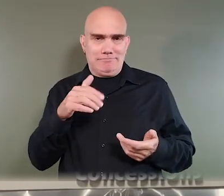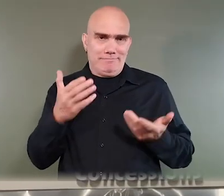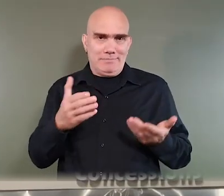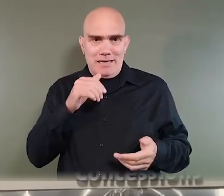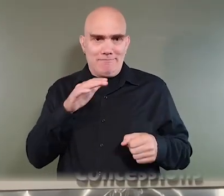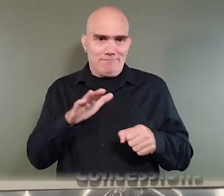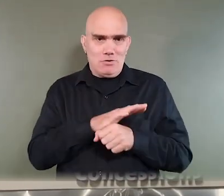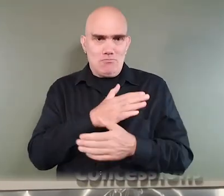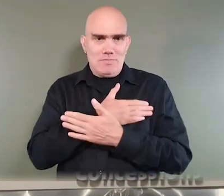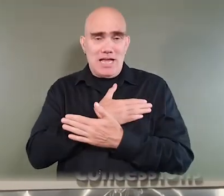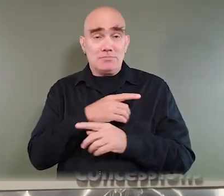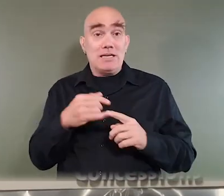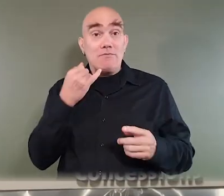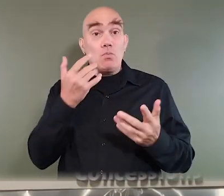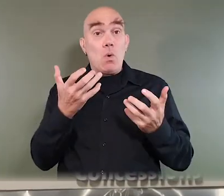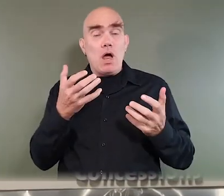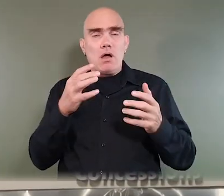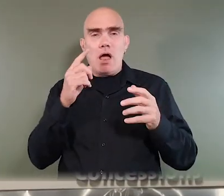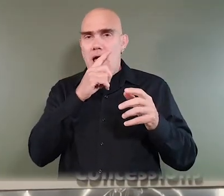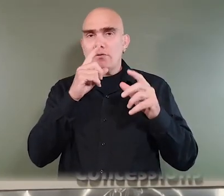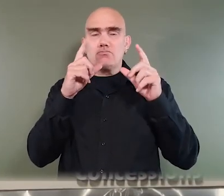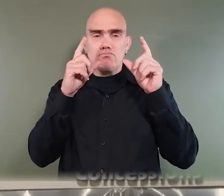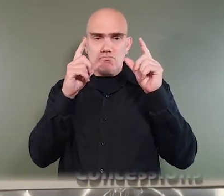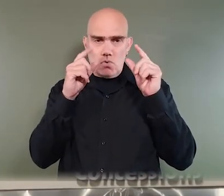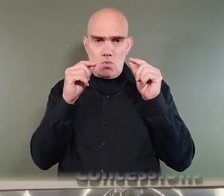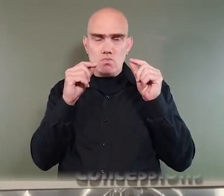like, let your eyes close.